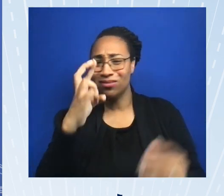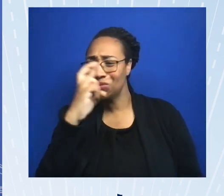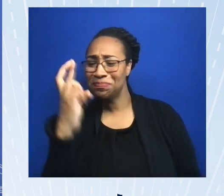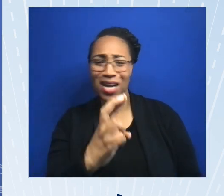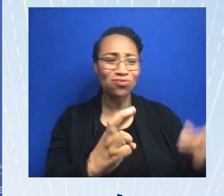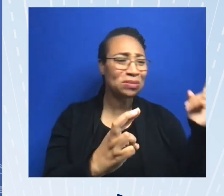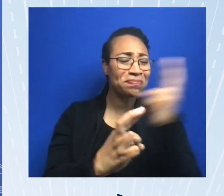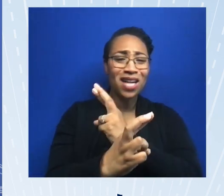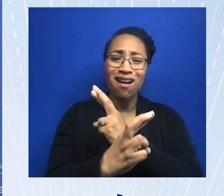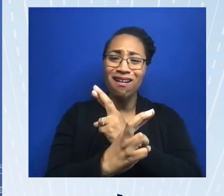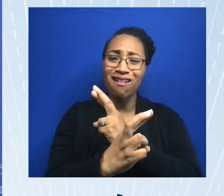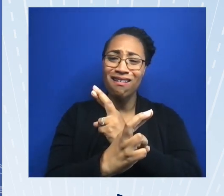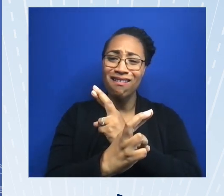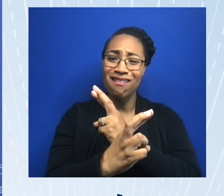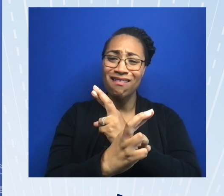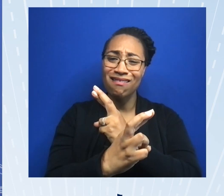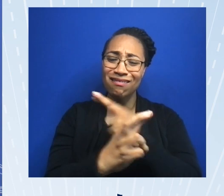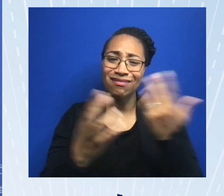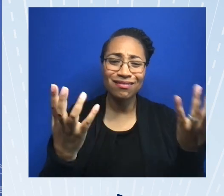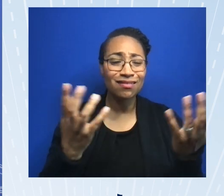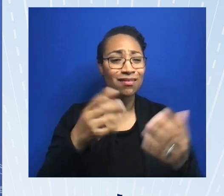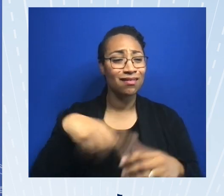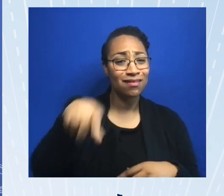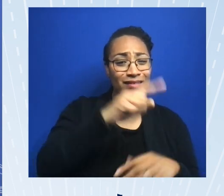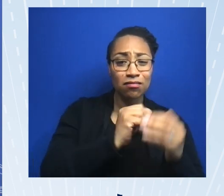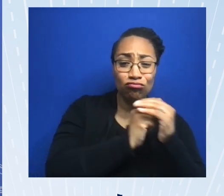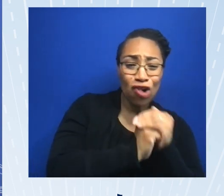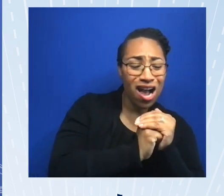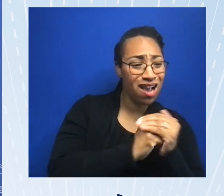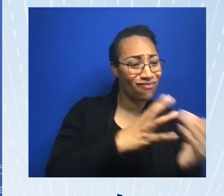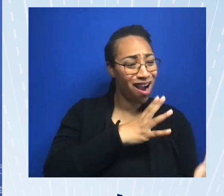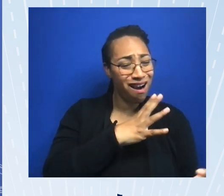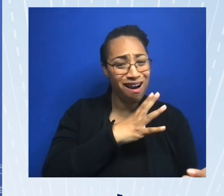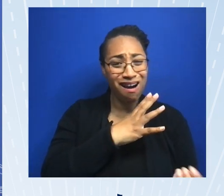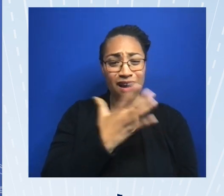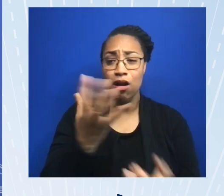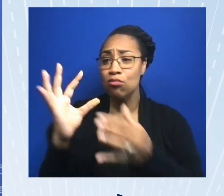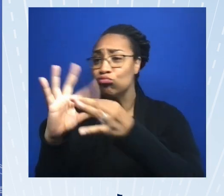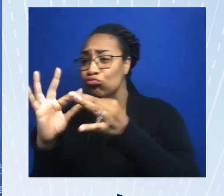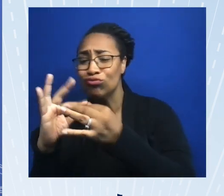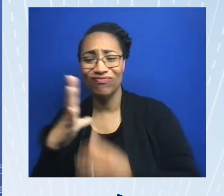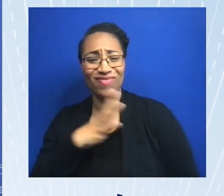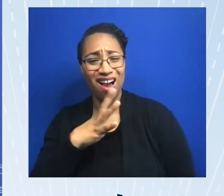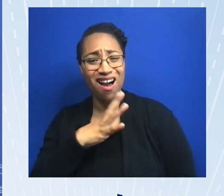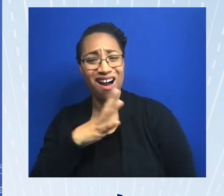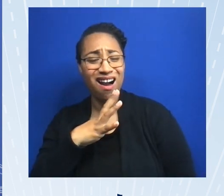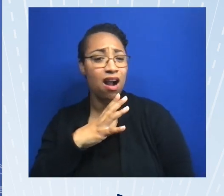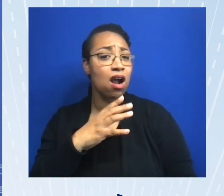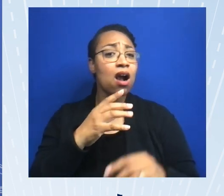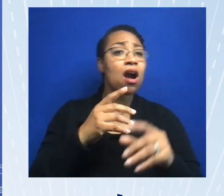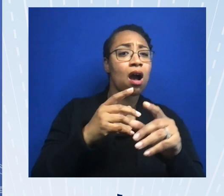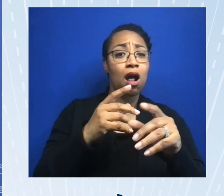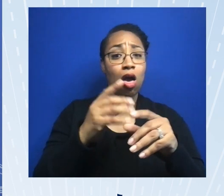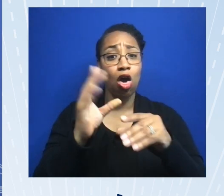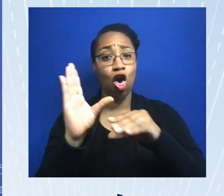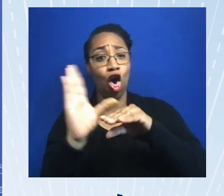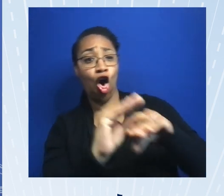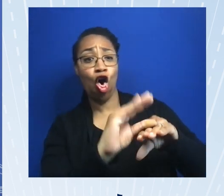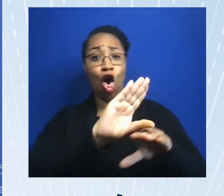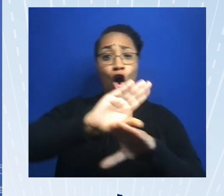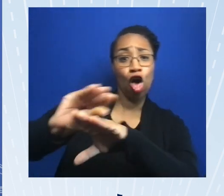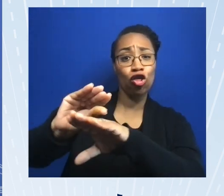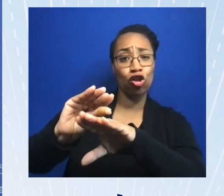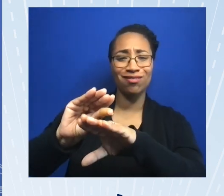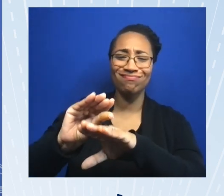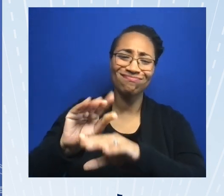of persecution. For me, anti-Semitism is also personal. My great-grandparents fled oppression in